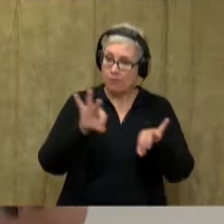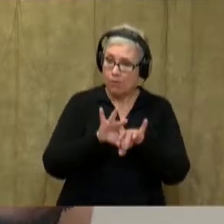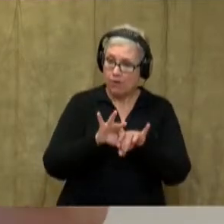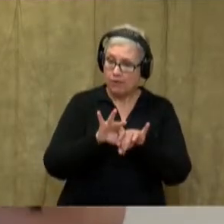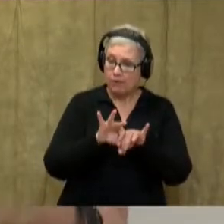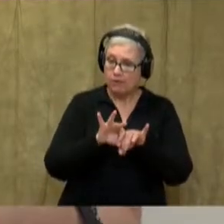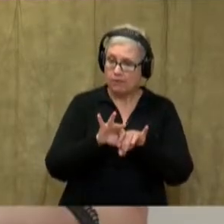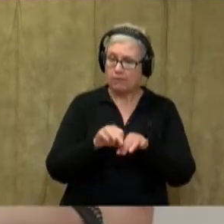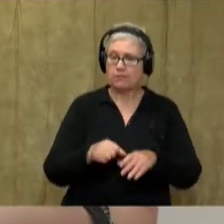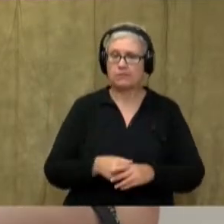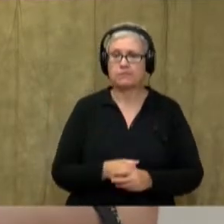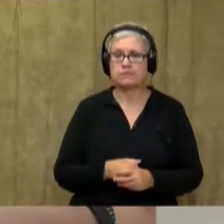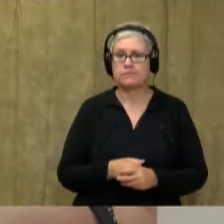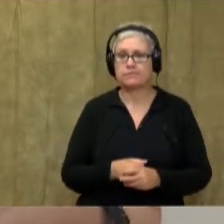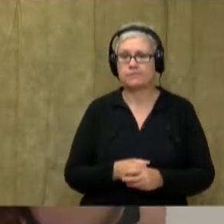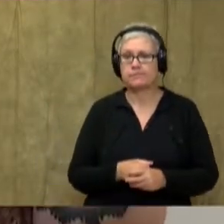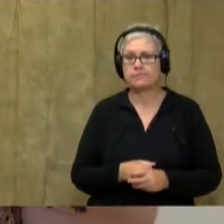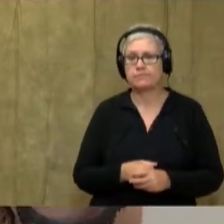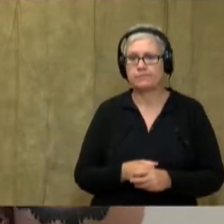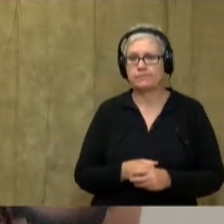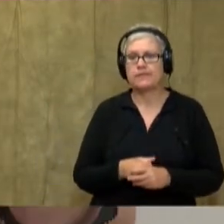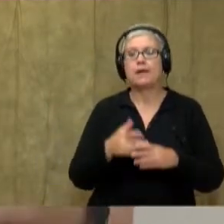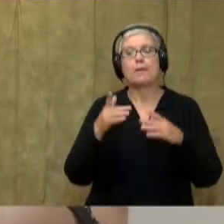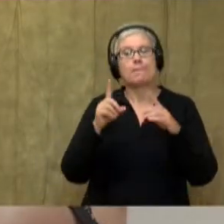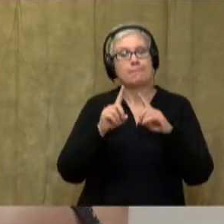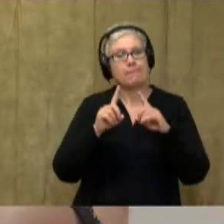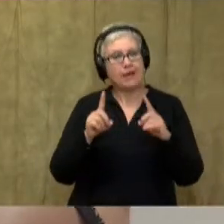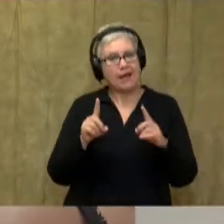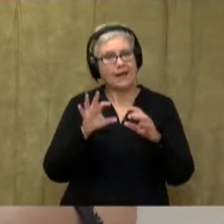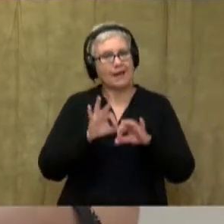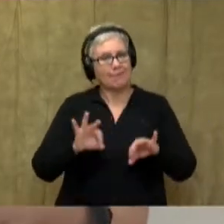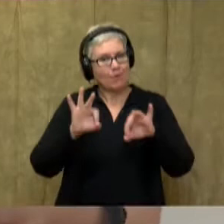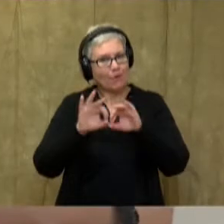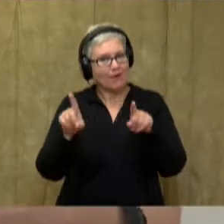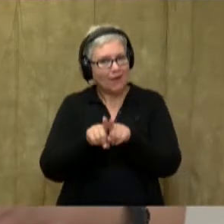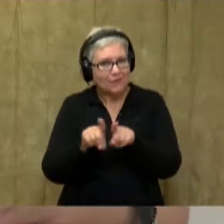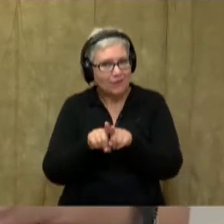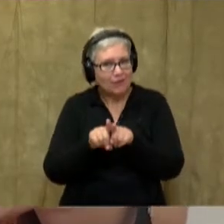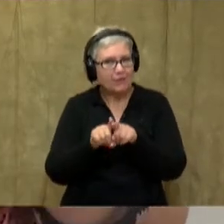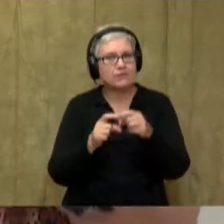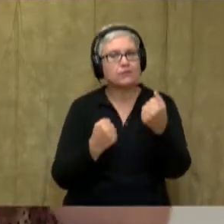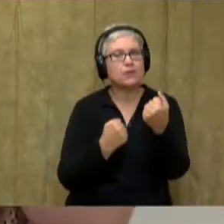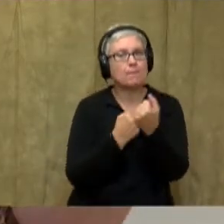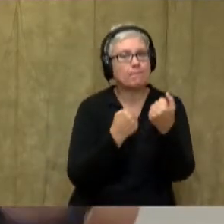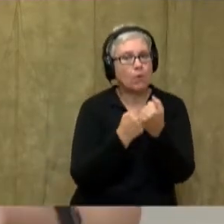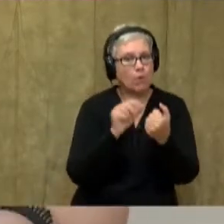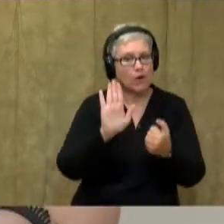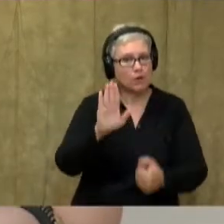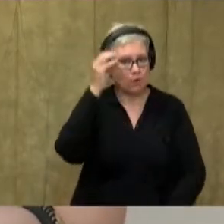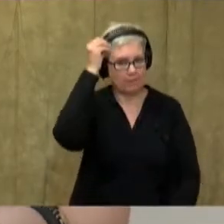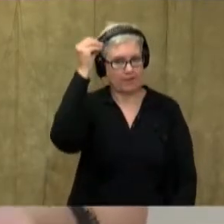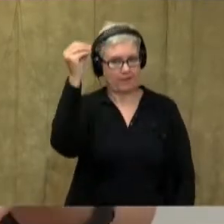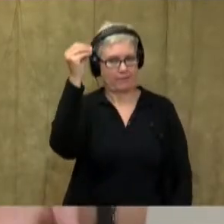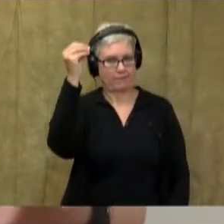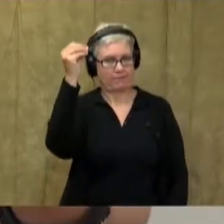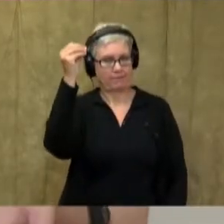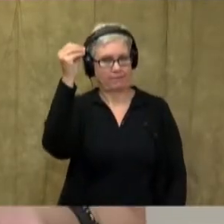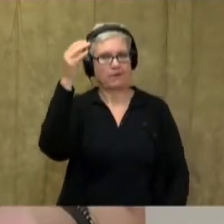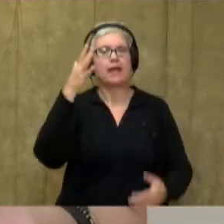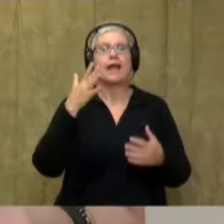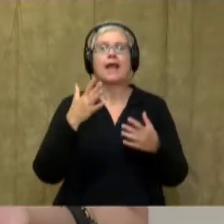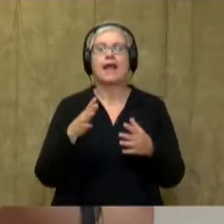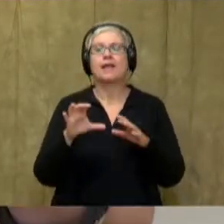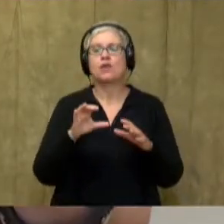got to learn how to do is to back that up and learn how to present yourself in an